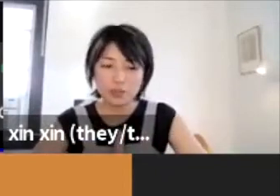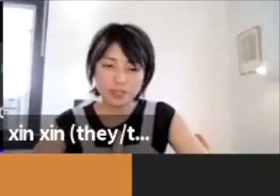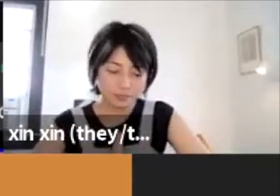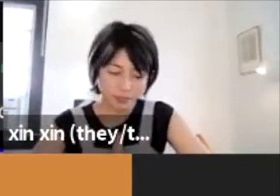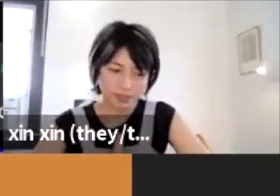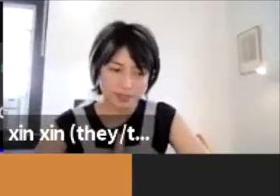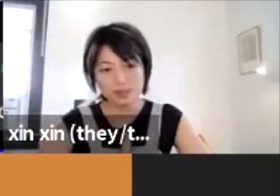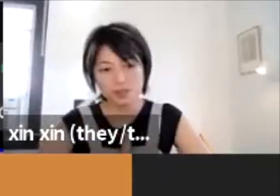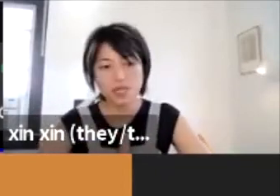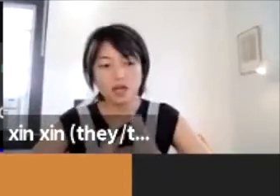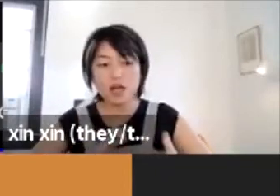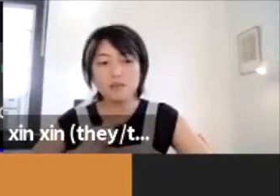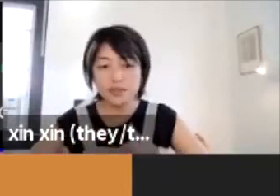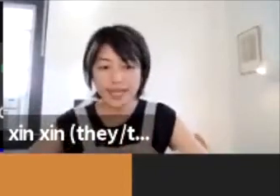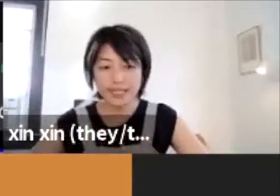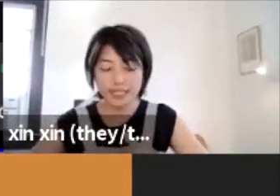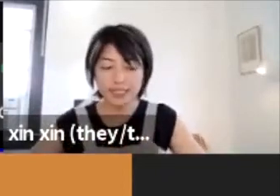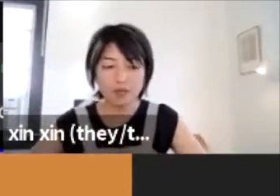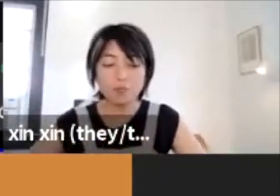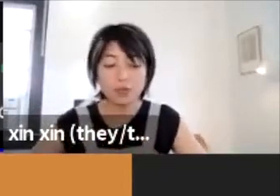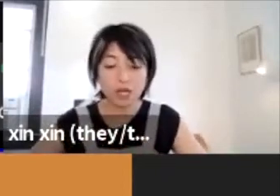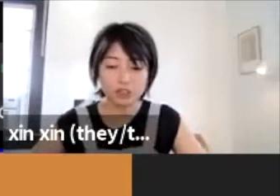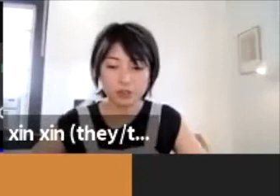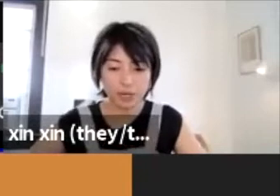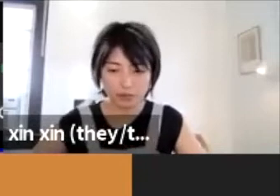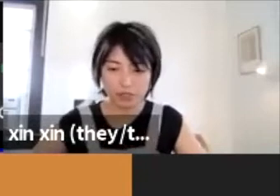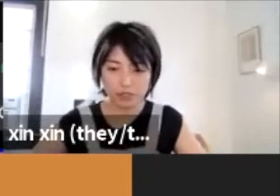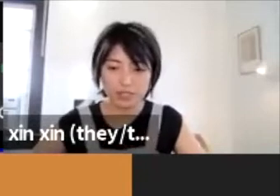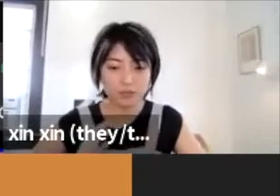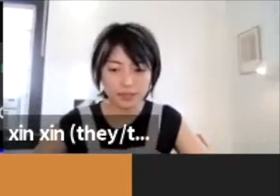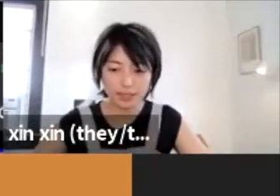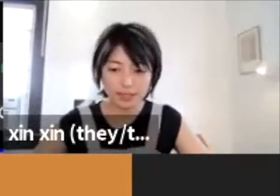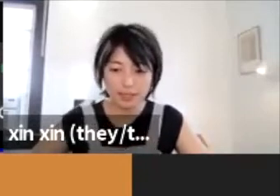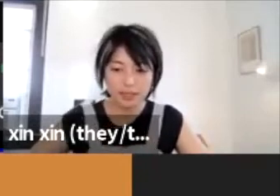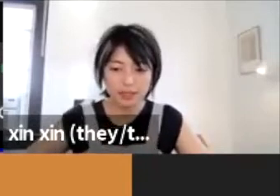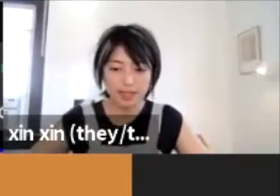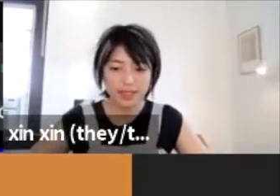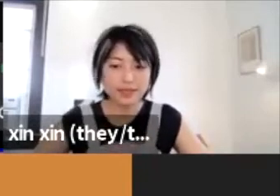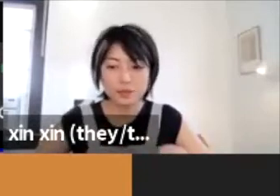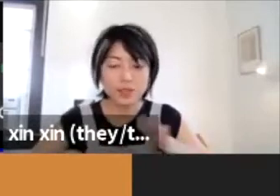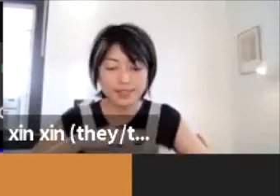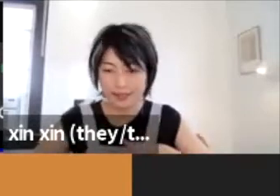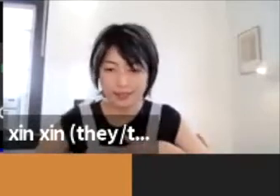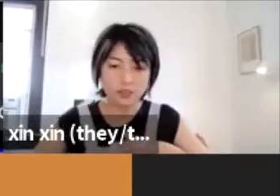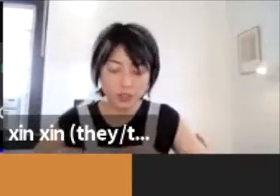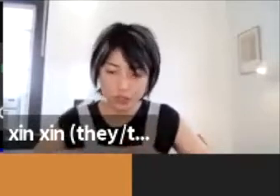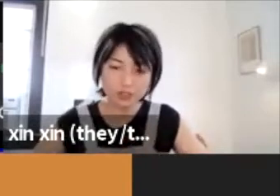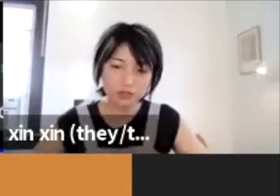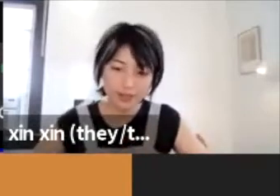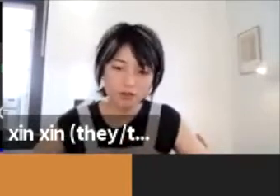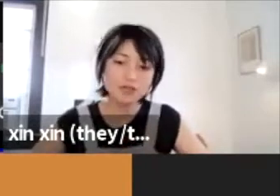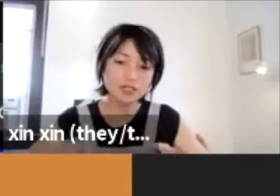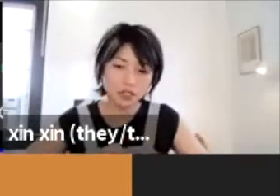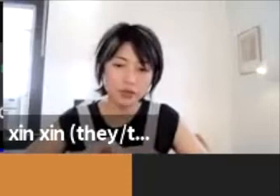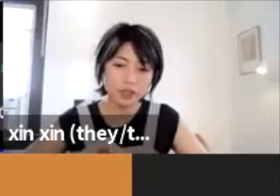essentially what this means is we are communicating now from browser to browser directly. Like nothing we send to each other